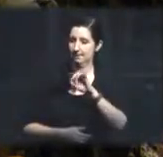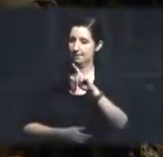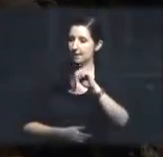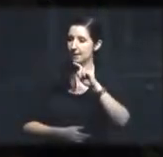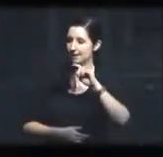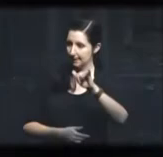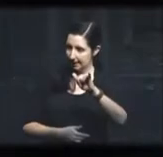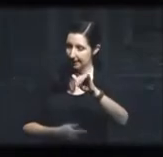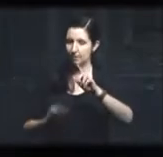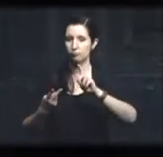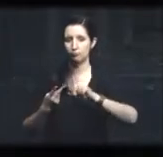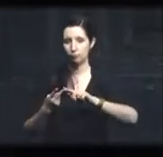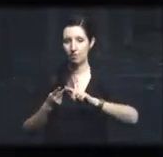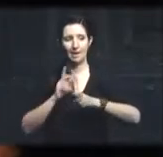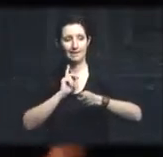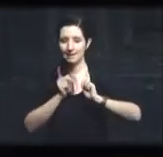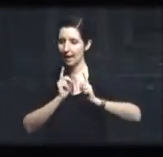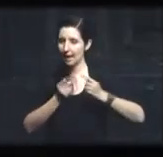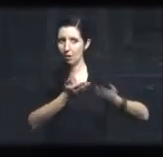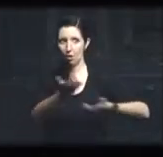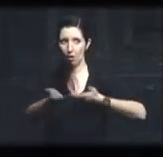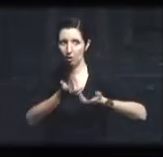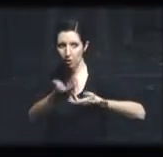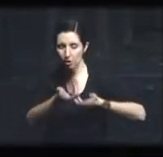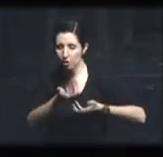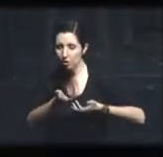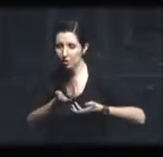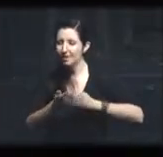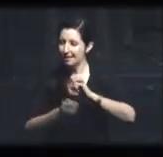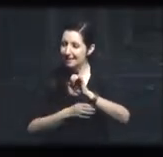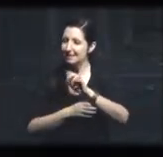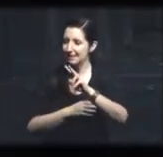happen in the right way, of civil dialogue.